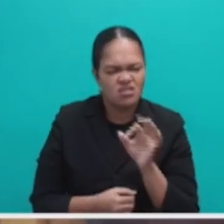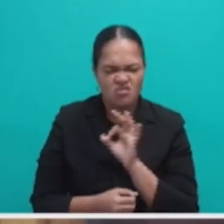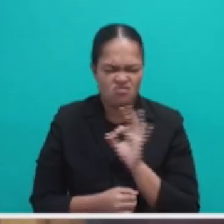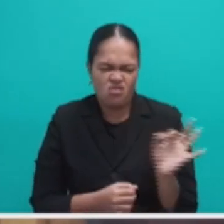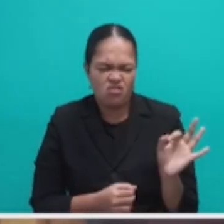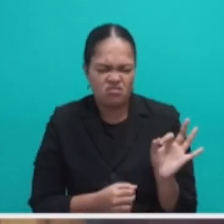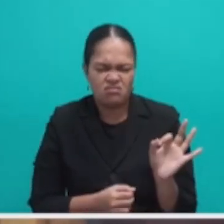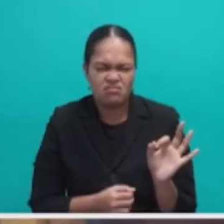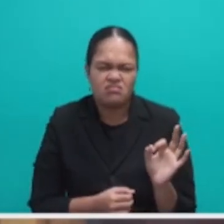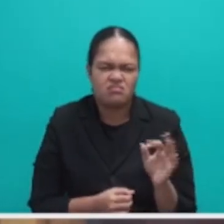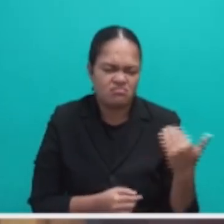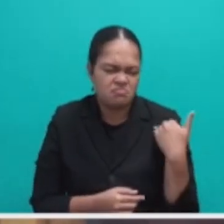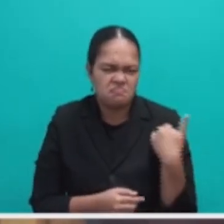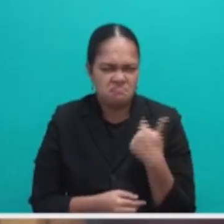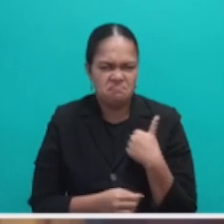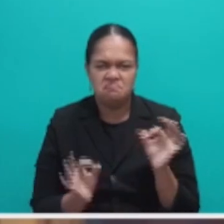at all.